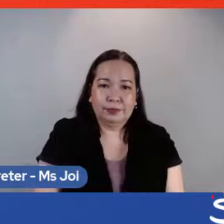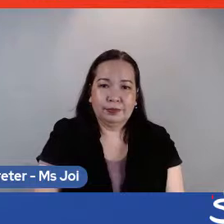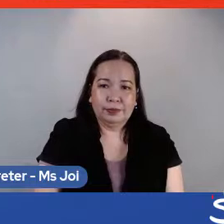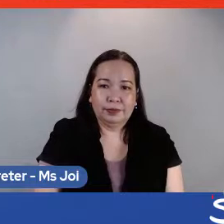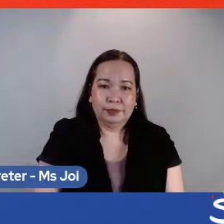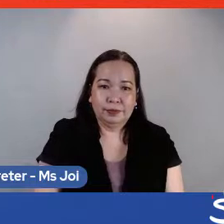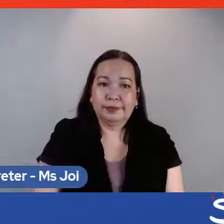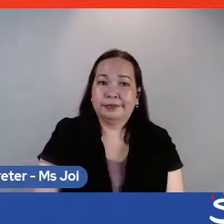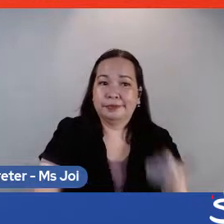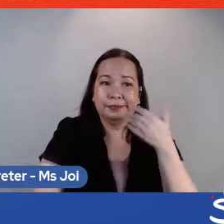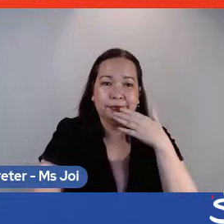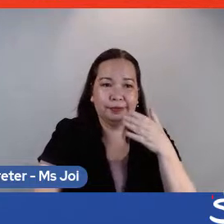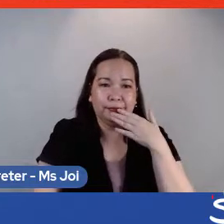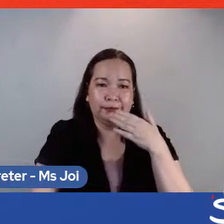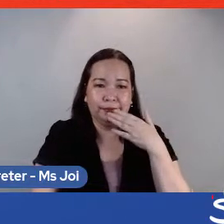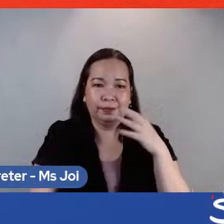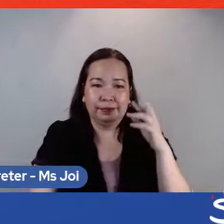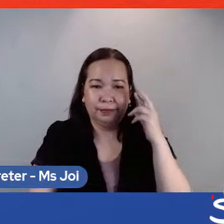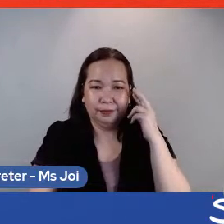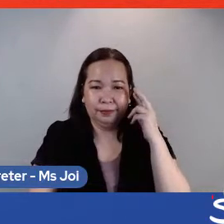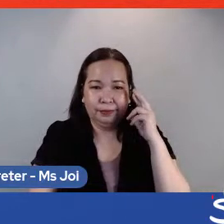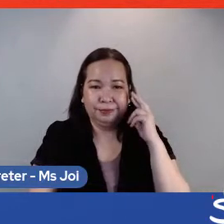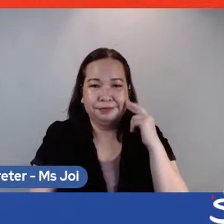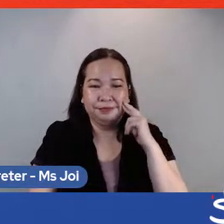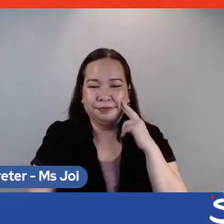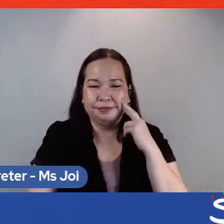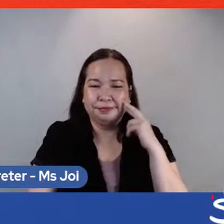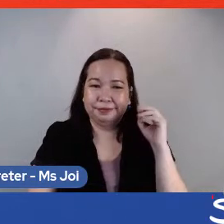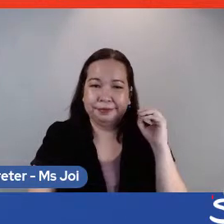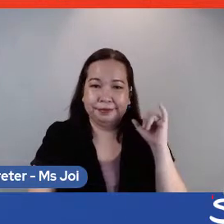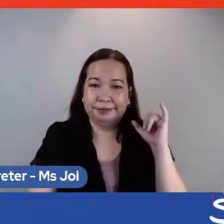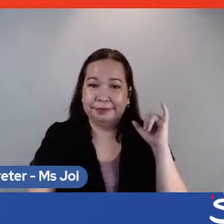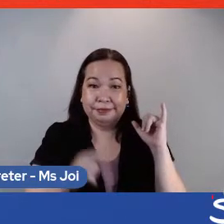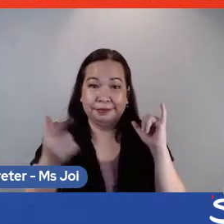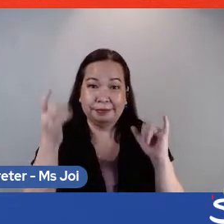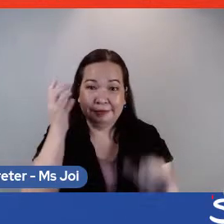Thank you, Roy. Carmela, could you answer the question, please? Also,